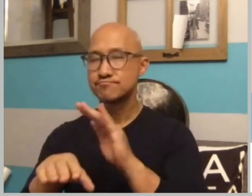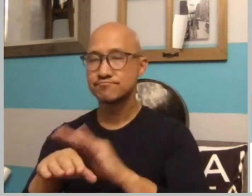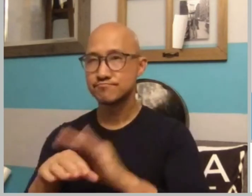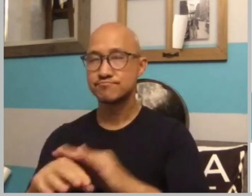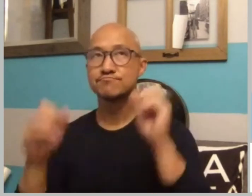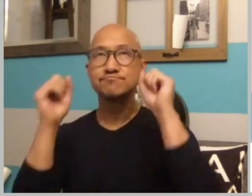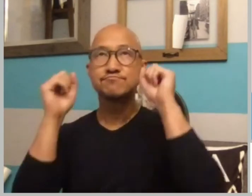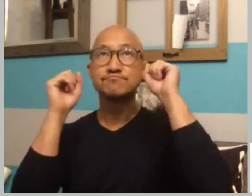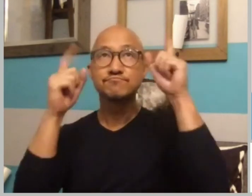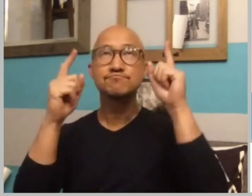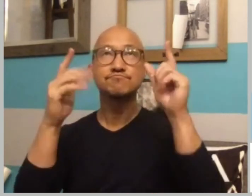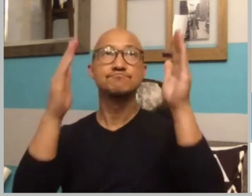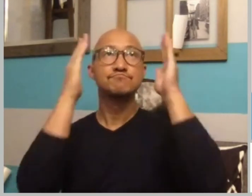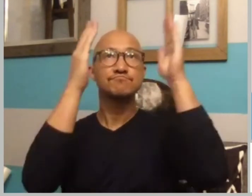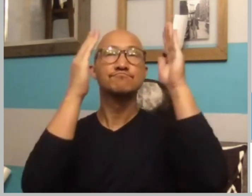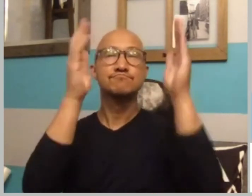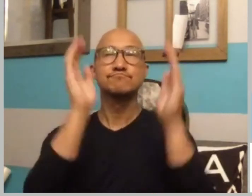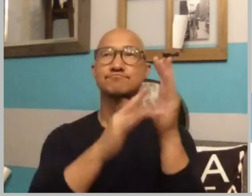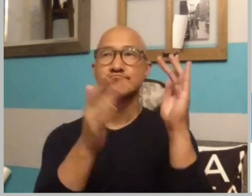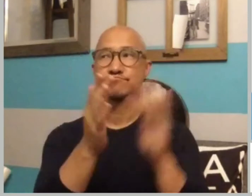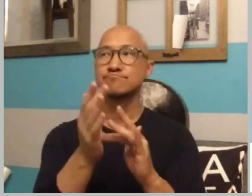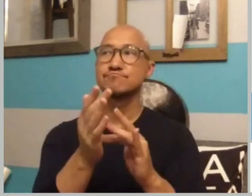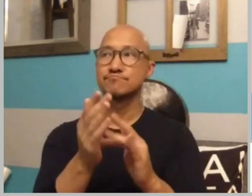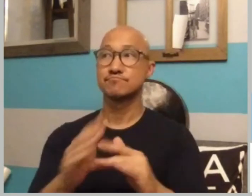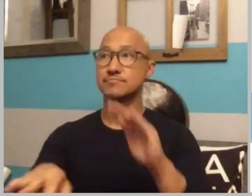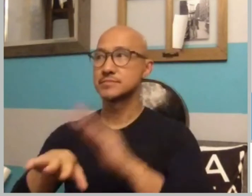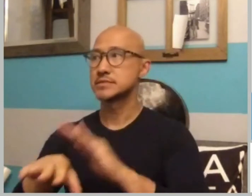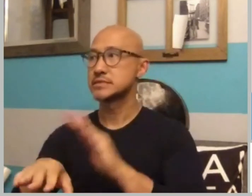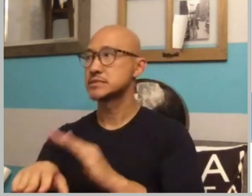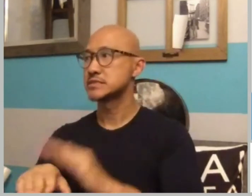yourself up in this faith. All right. So,